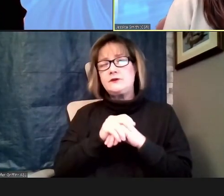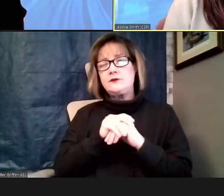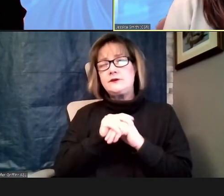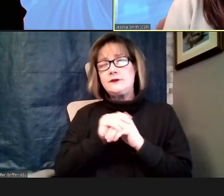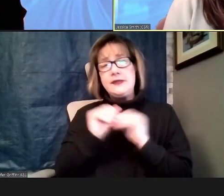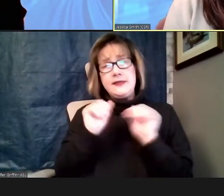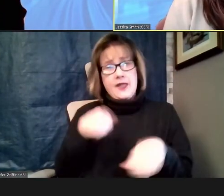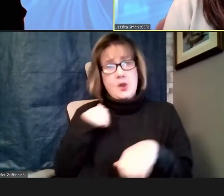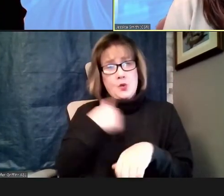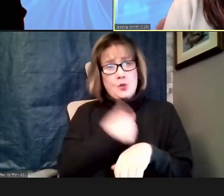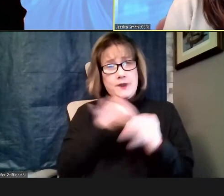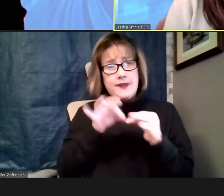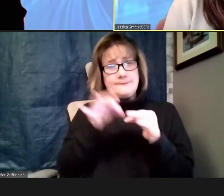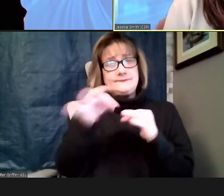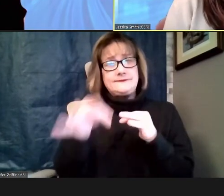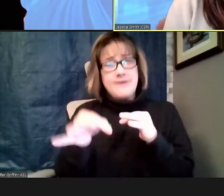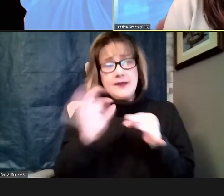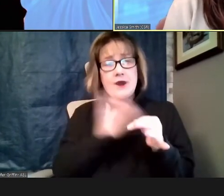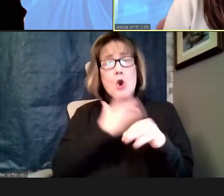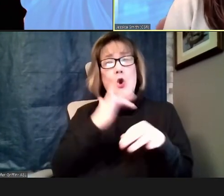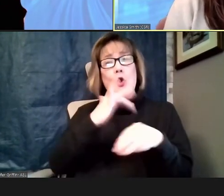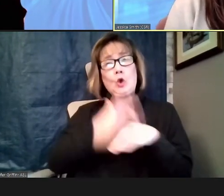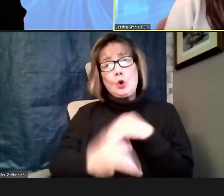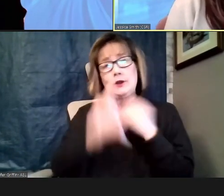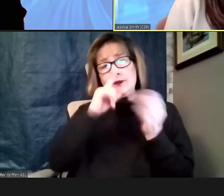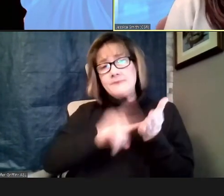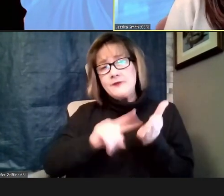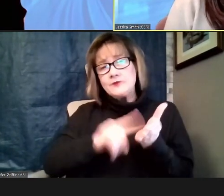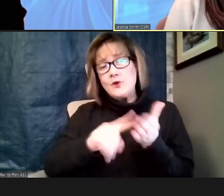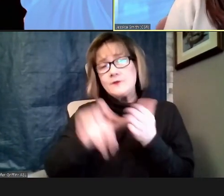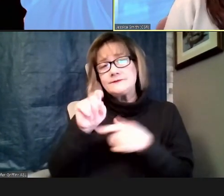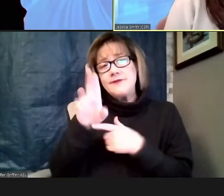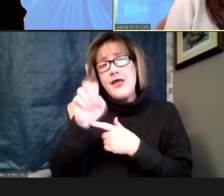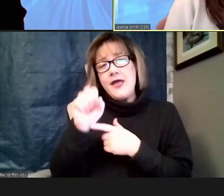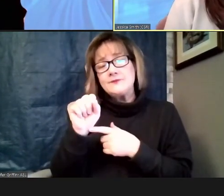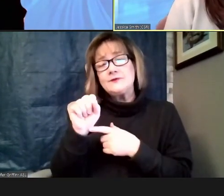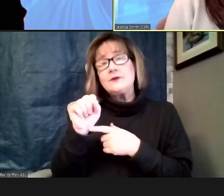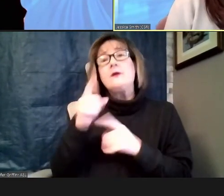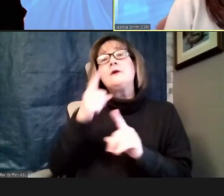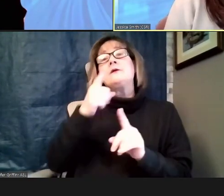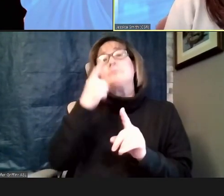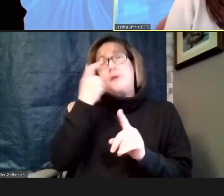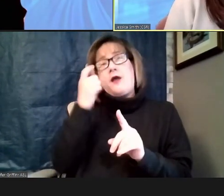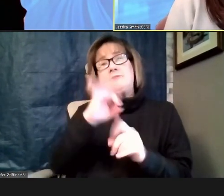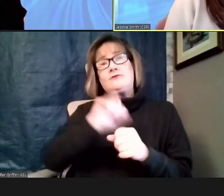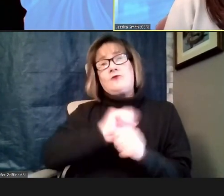Can we extend our early investigator status due to the COVID-19 pandemic?